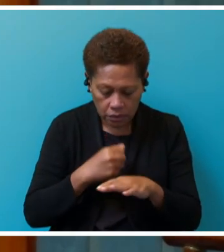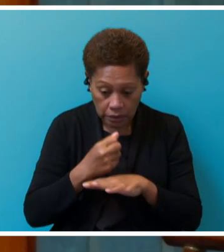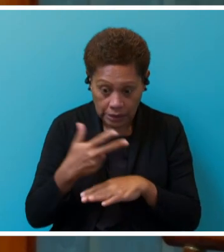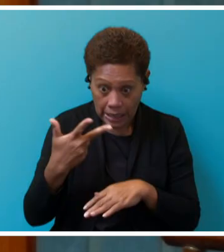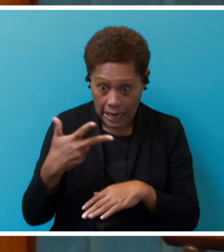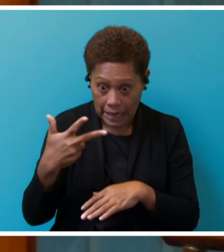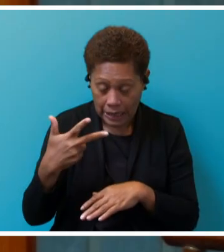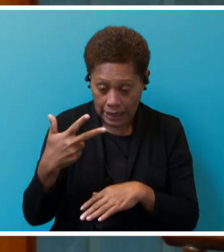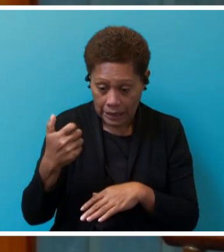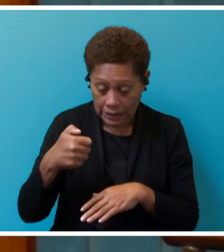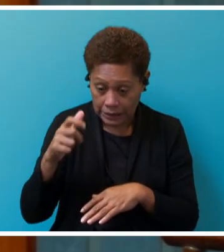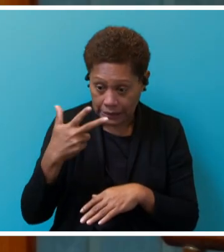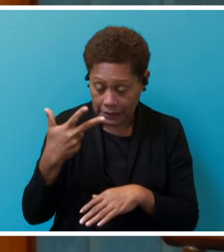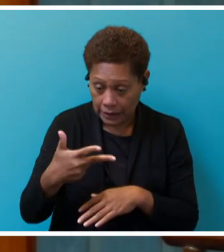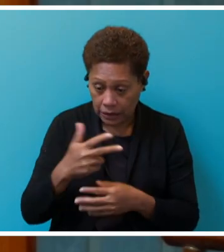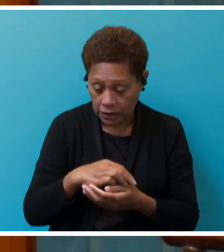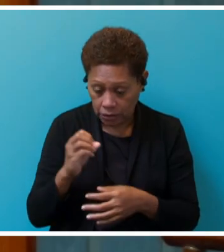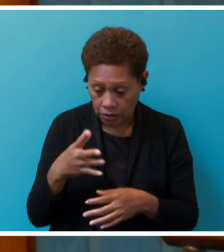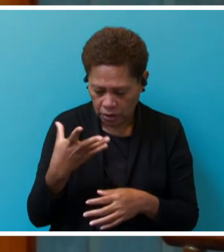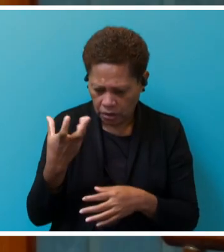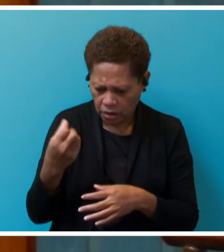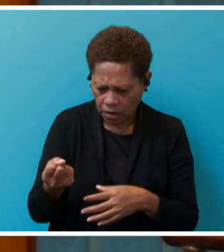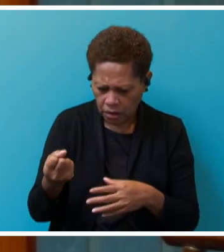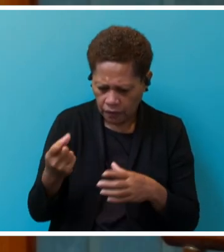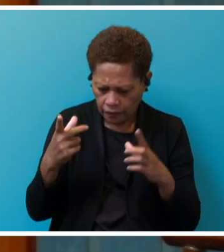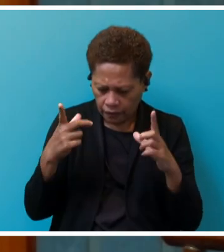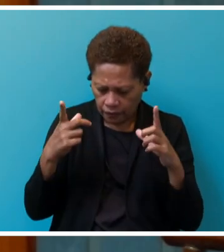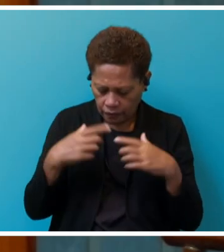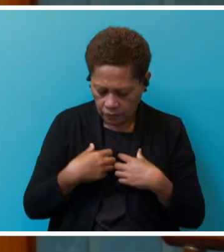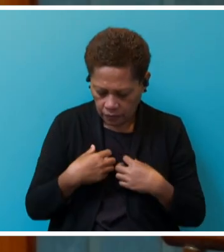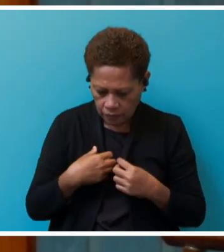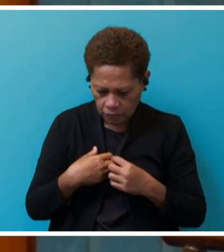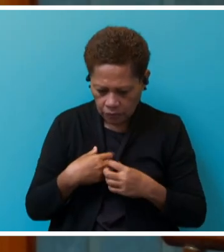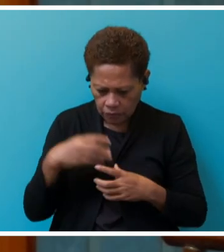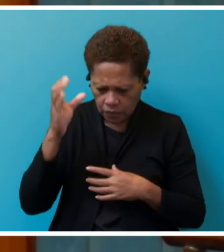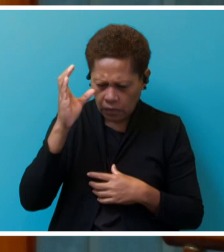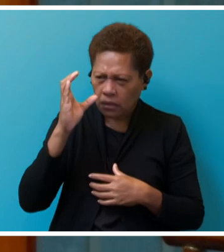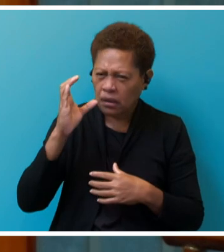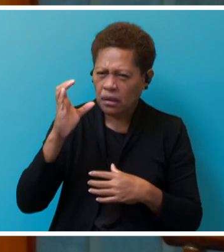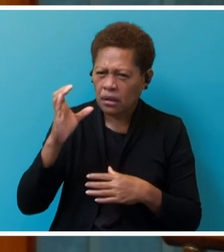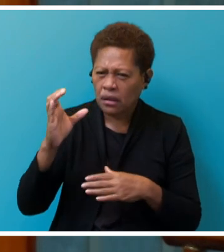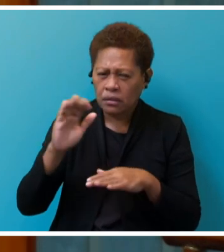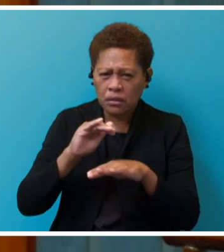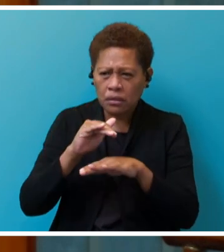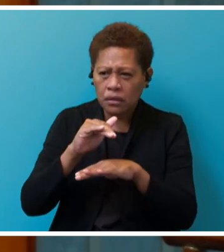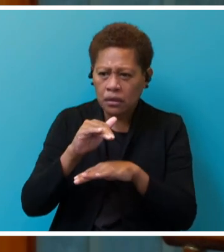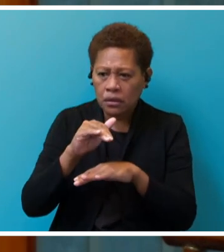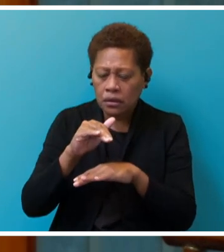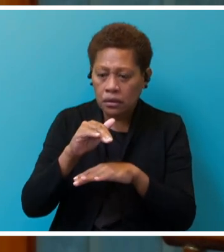1868. This Sri Lankan corporate leader has a footprint across South Asia, the Middle